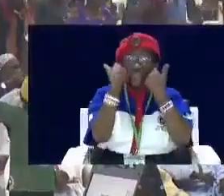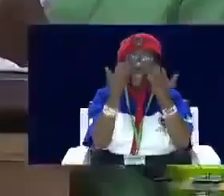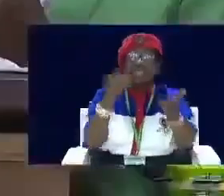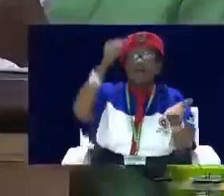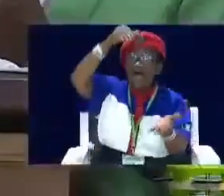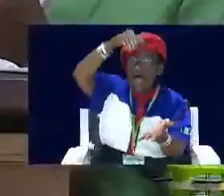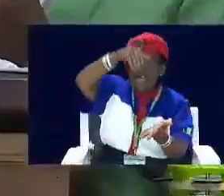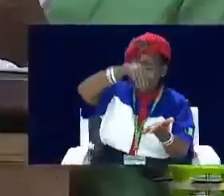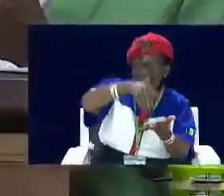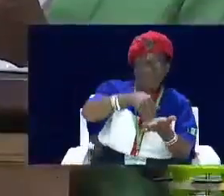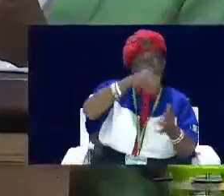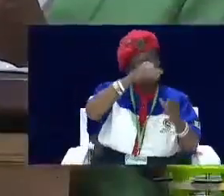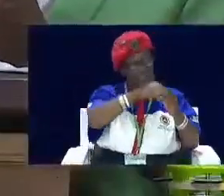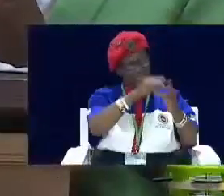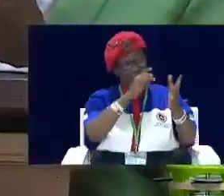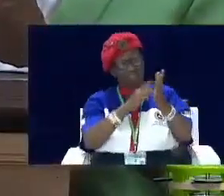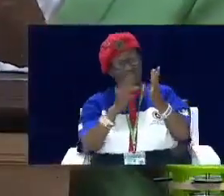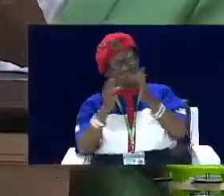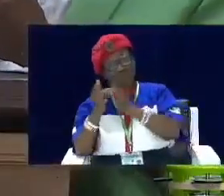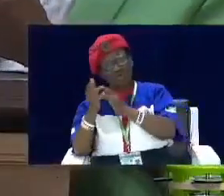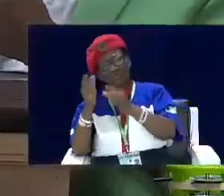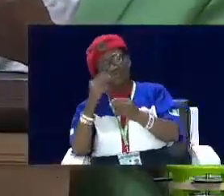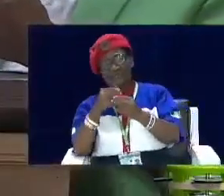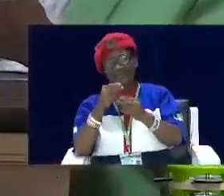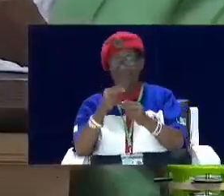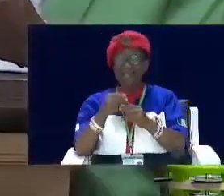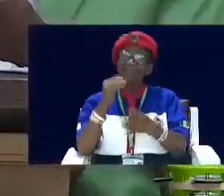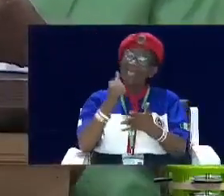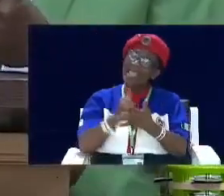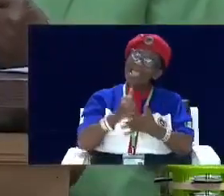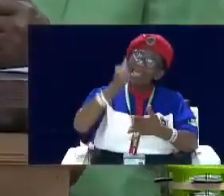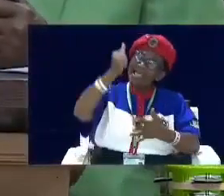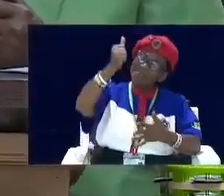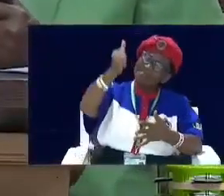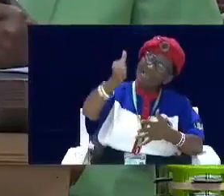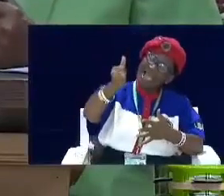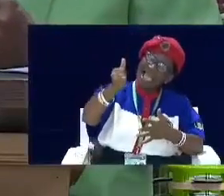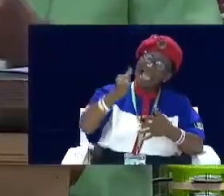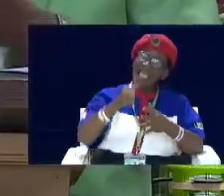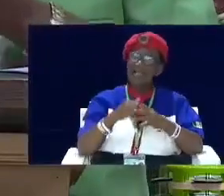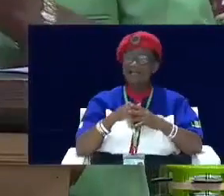Ọlọ́run mi á rí dájú pé o ní mọ ohun tí a ń pè ní ìtìjú mọ́.